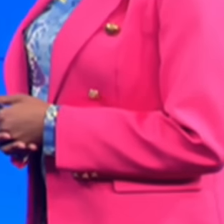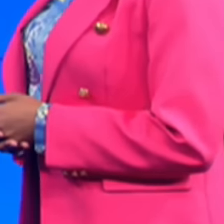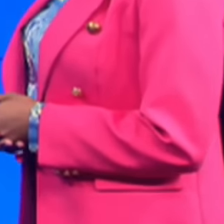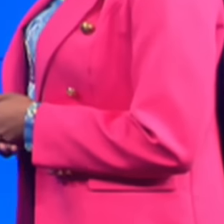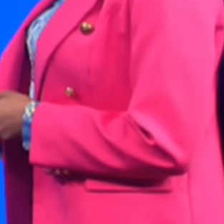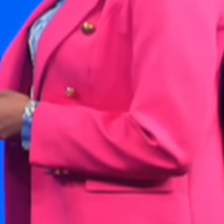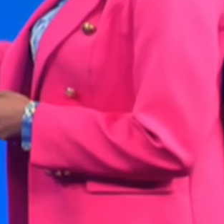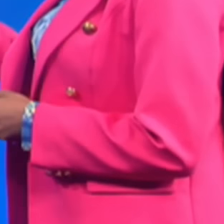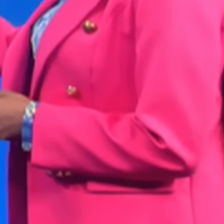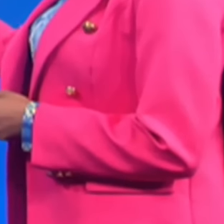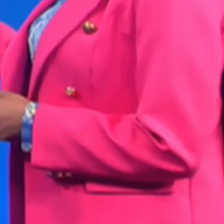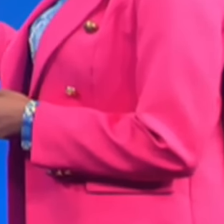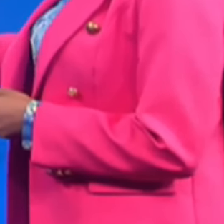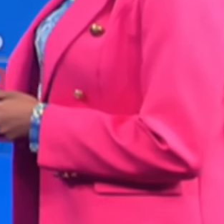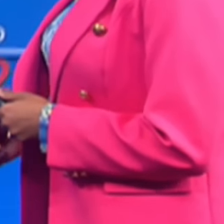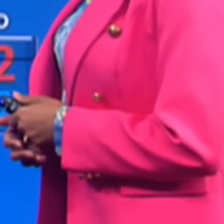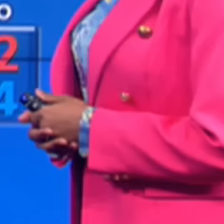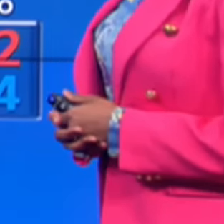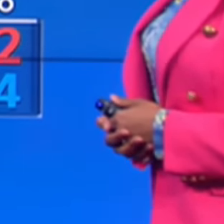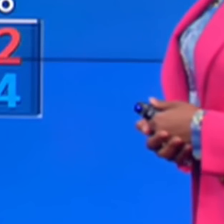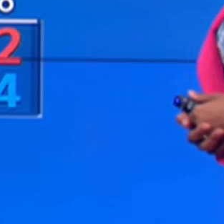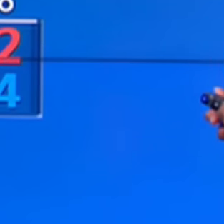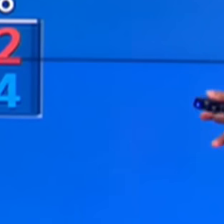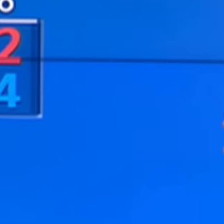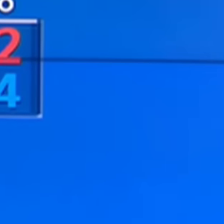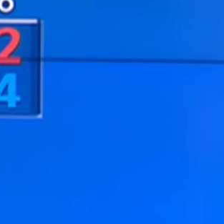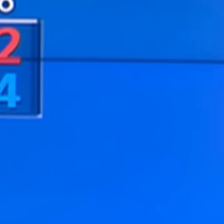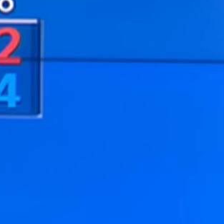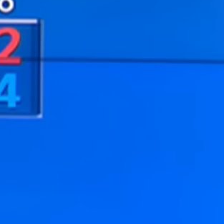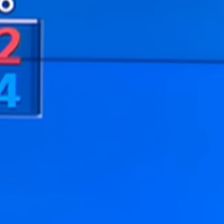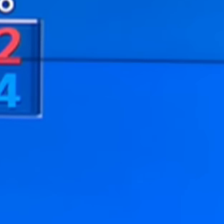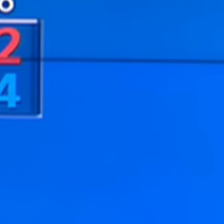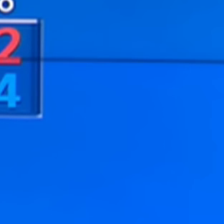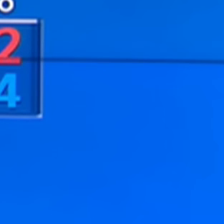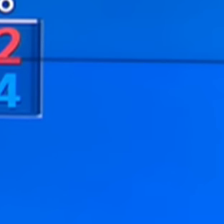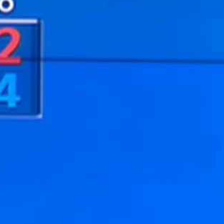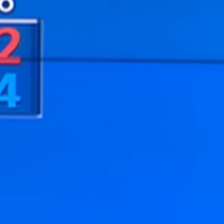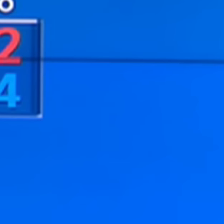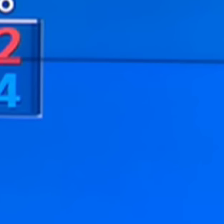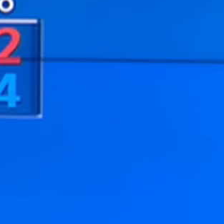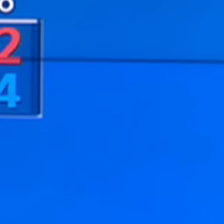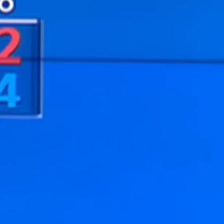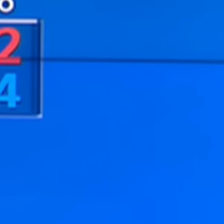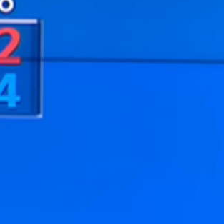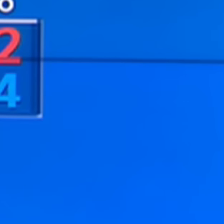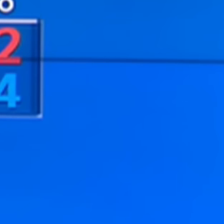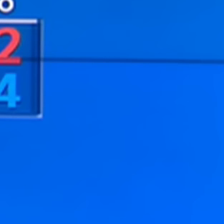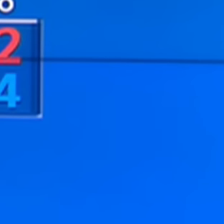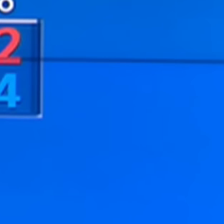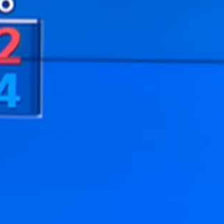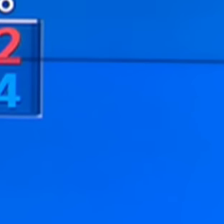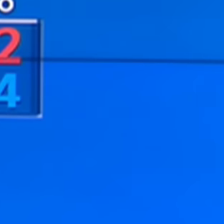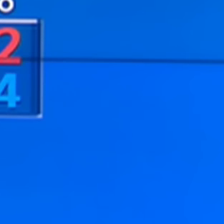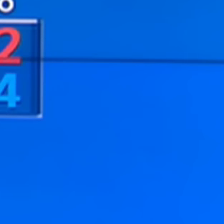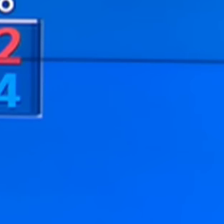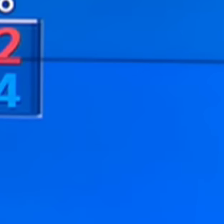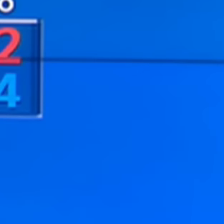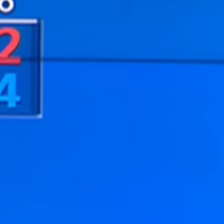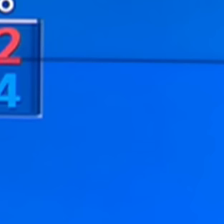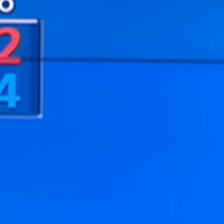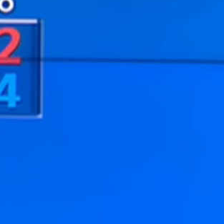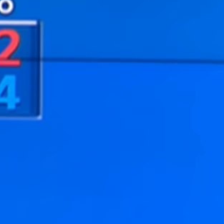le 19 mo Thapameng fa re lebella mo Eastern Cape Komaning tla nna le gone go nna tsididi thata ka digata e le 1 go a go di le 21 Makhanda ka